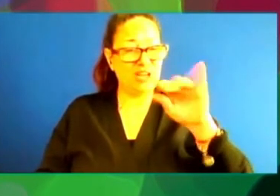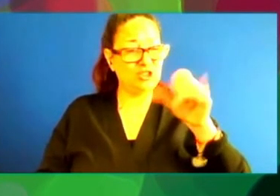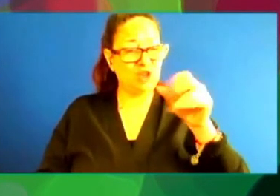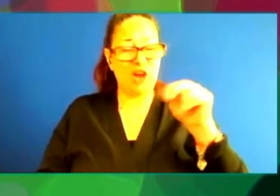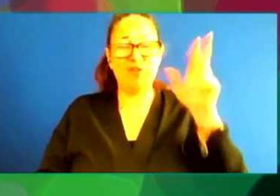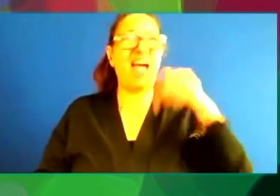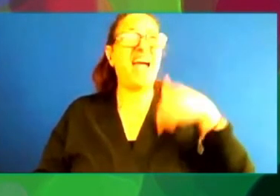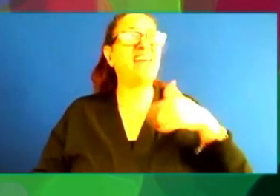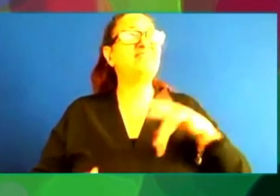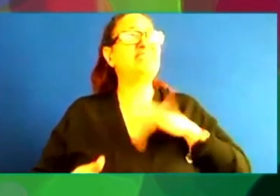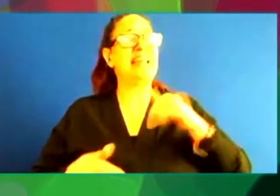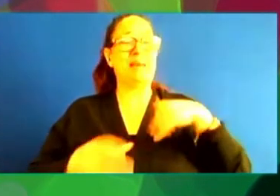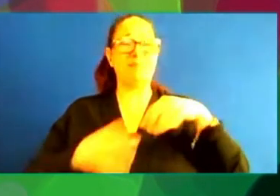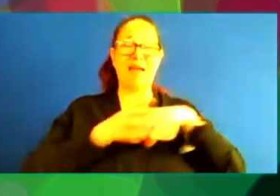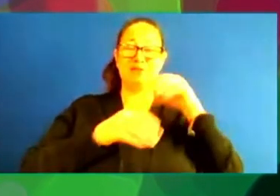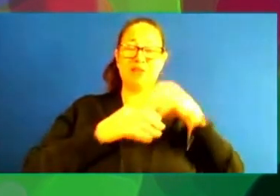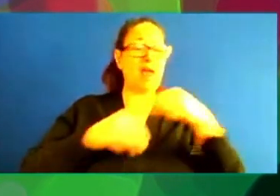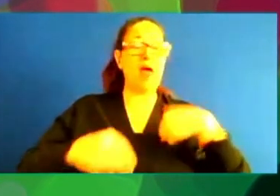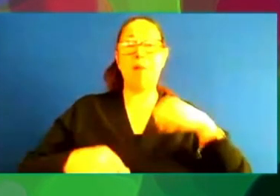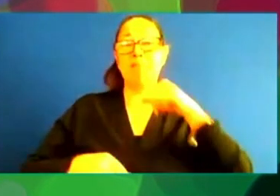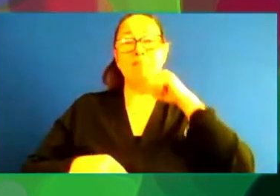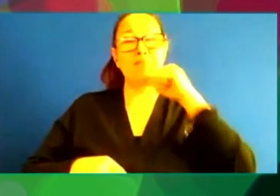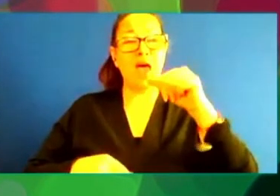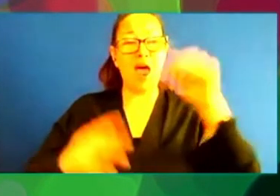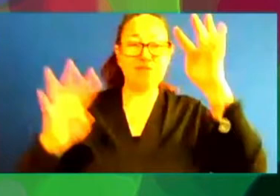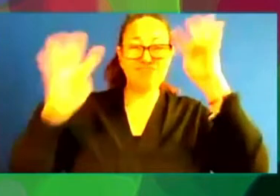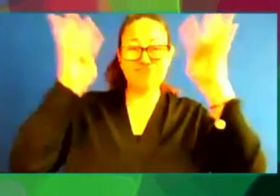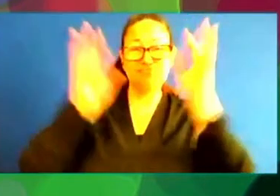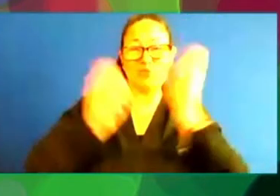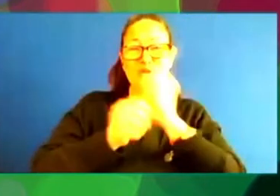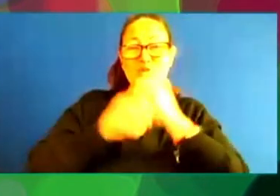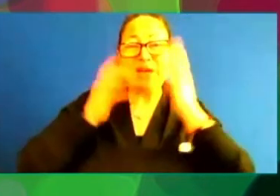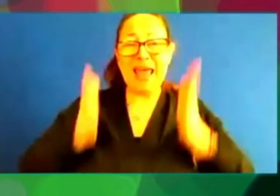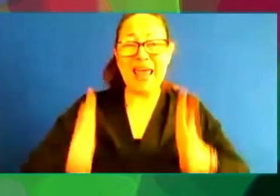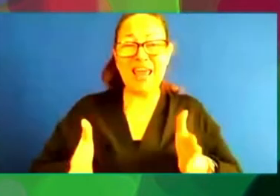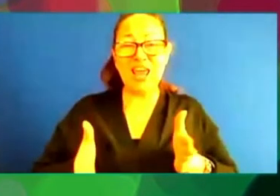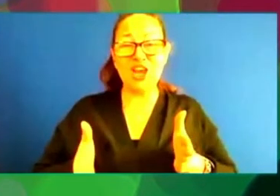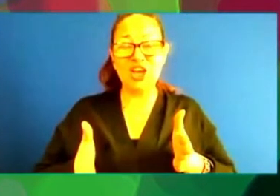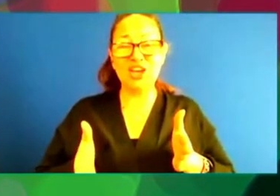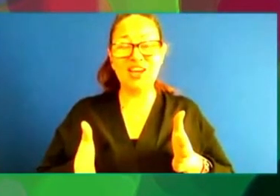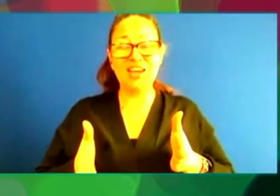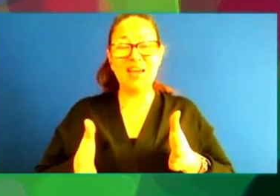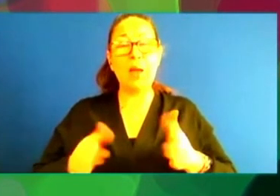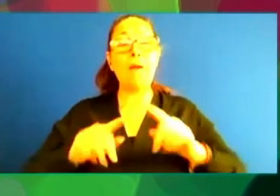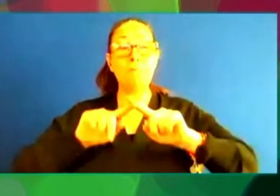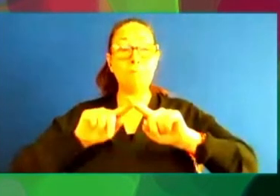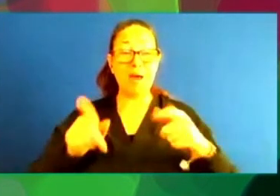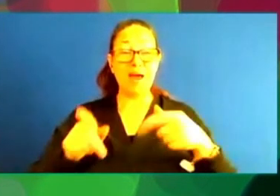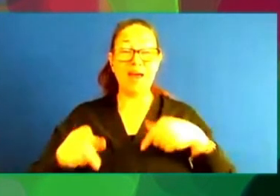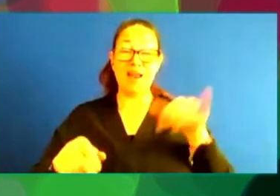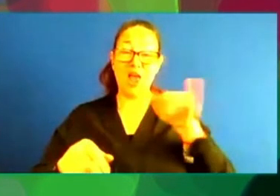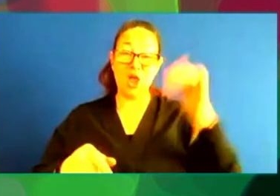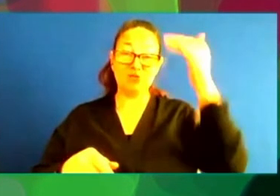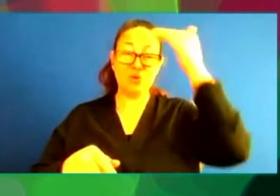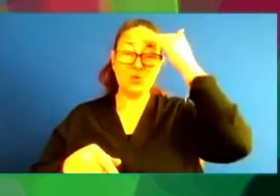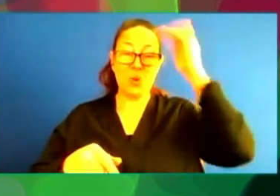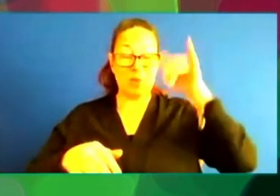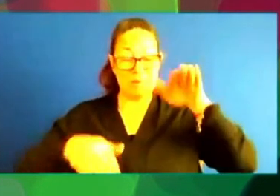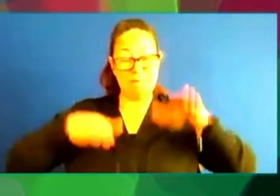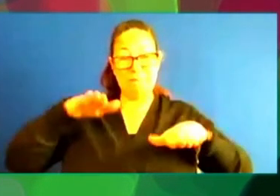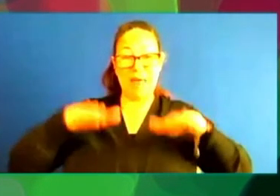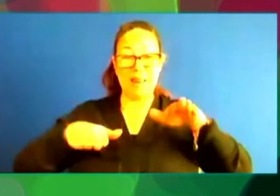because I'm not a creator. I'm not that talented in that space. But I also know that balance